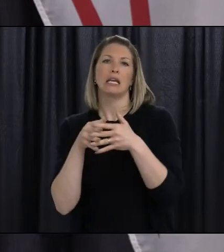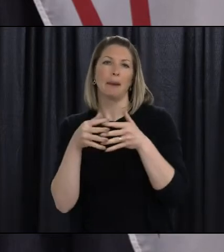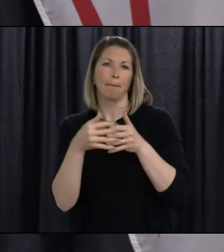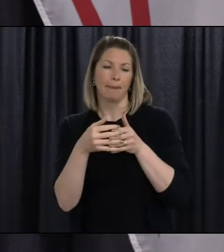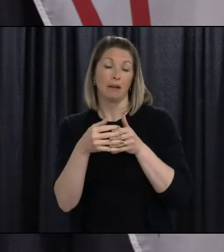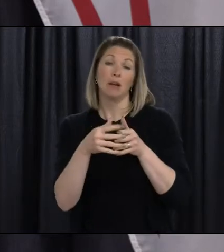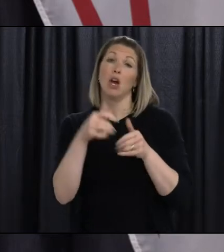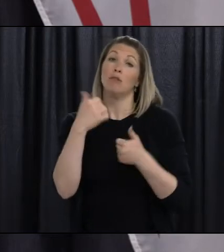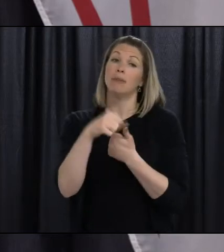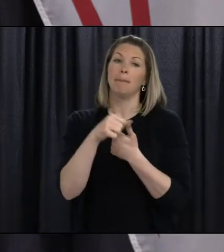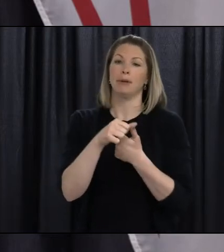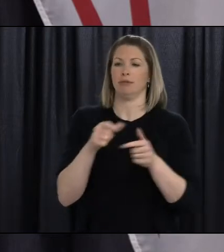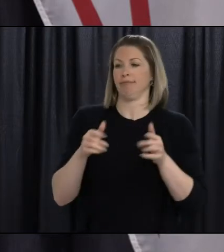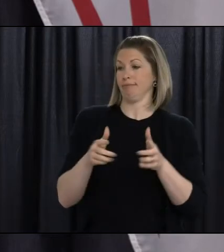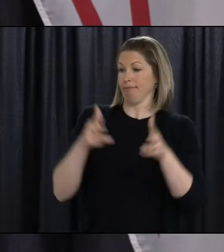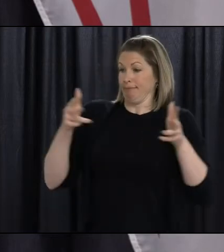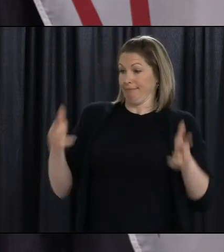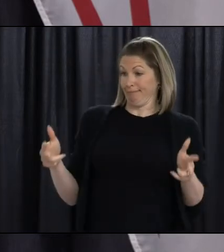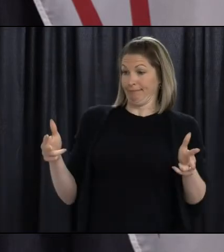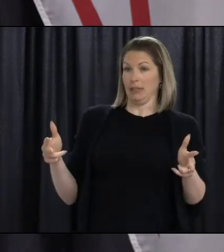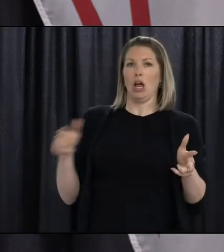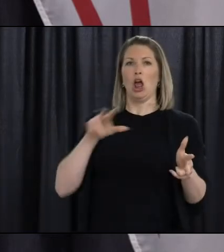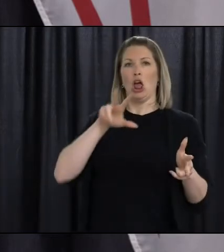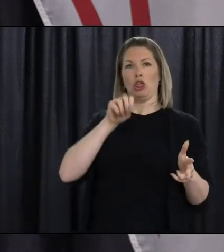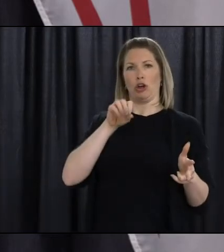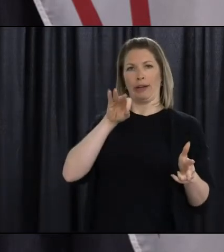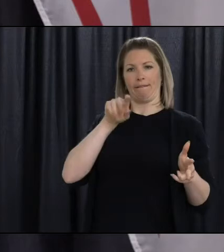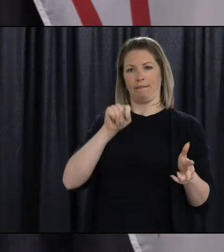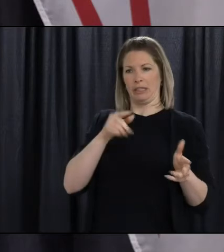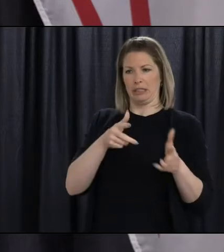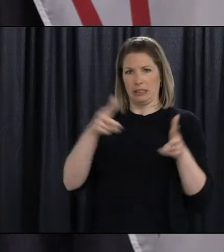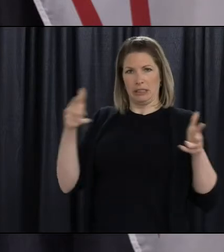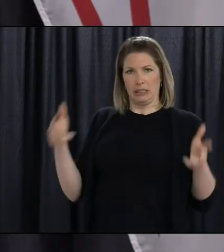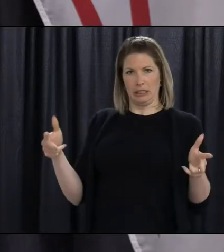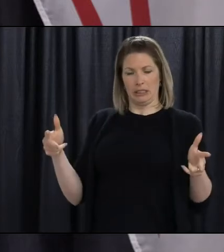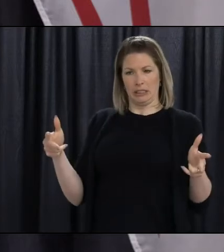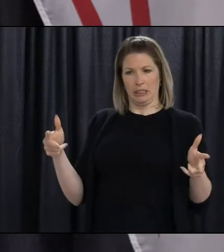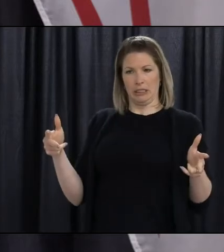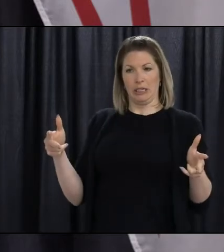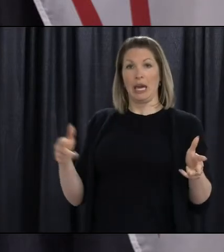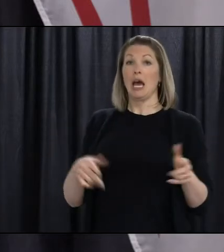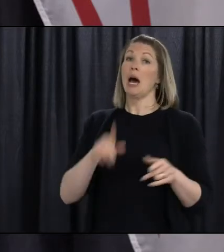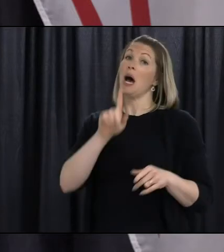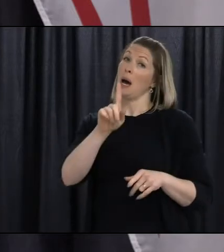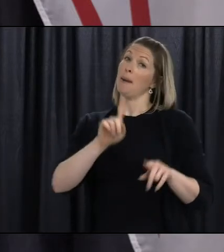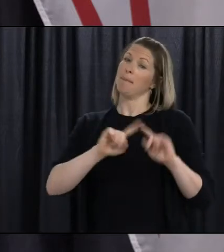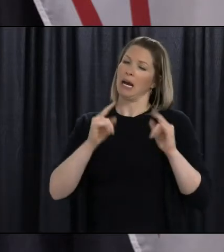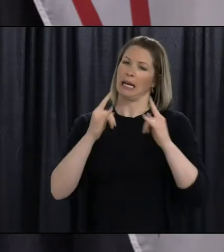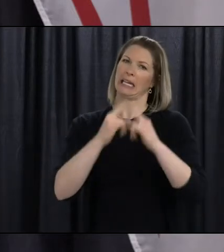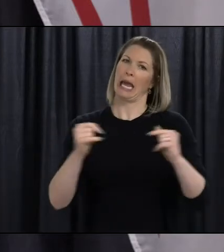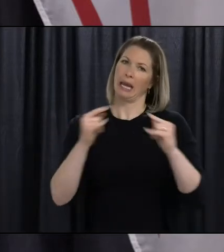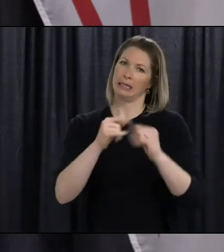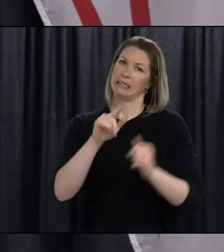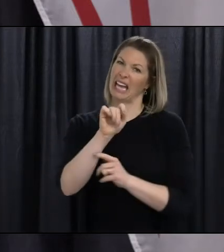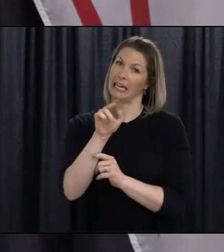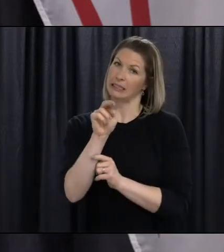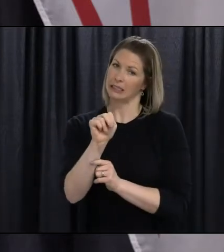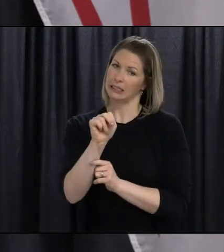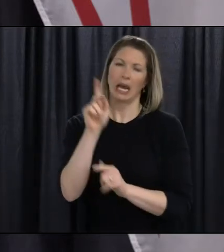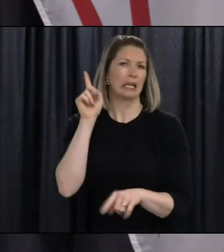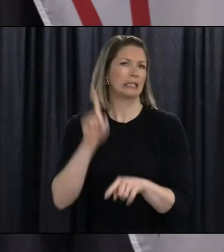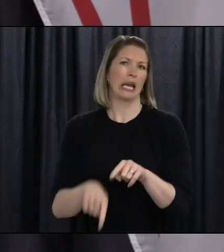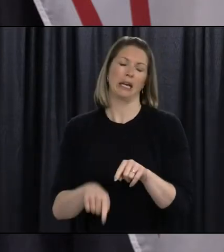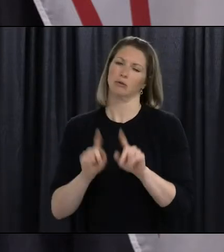30 feet between occupied campsites. Tent camping will not be permitted in Level 3. Campground owners should